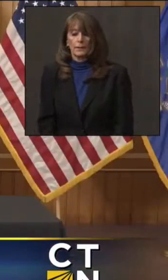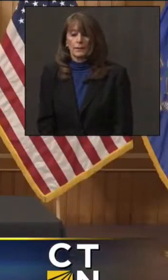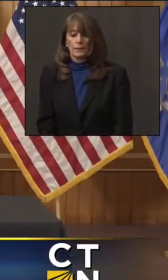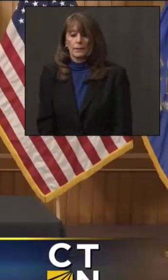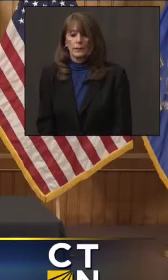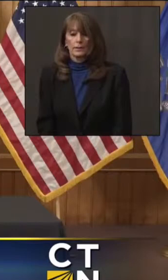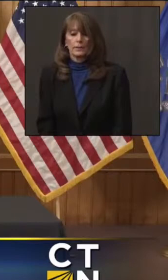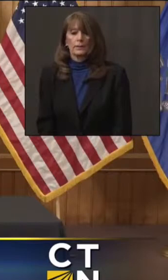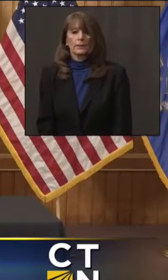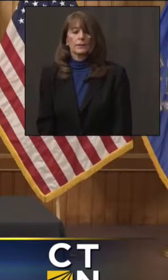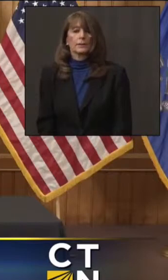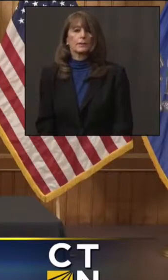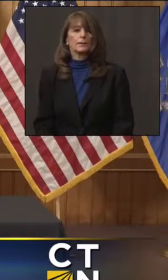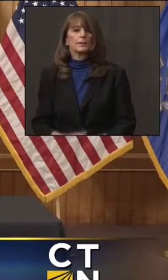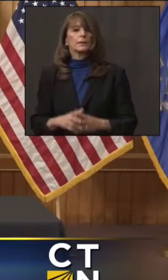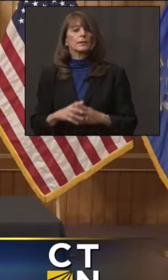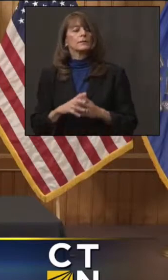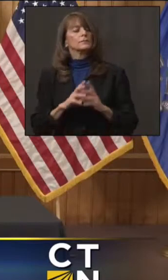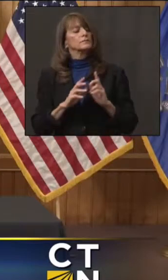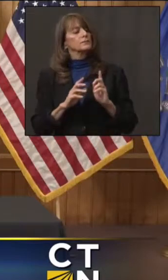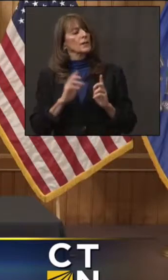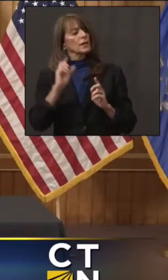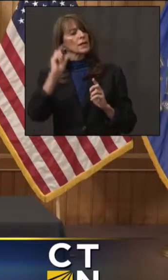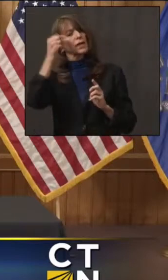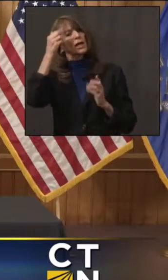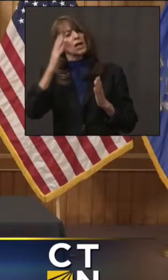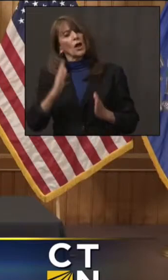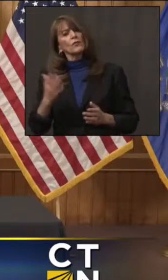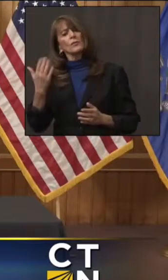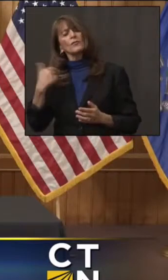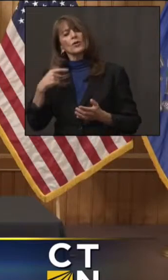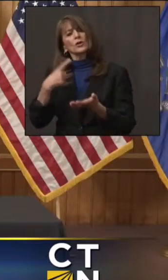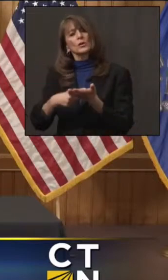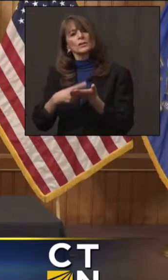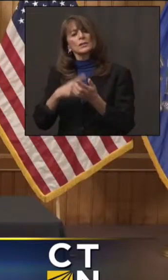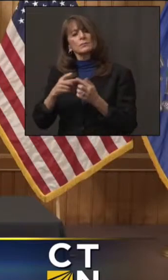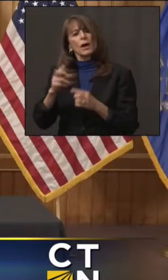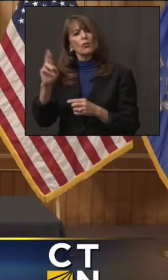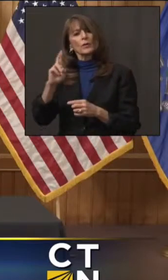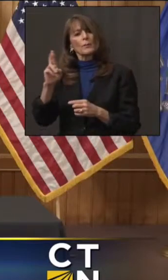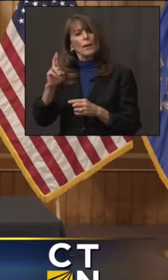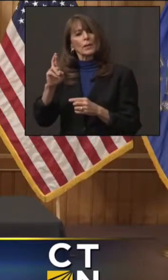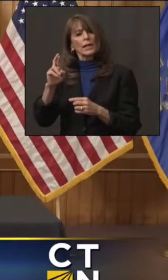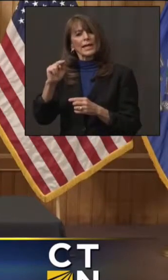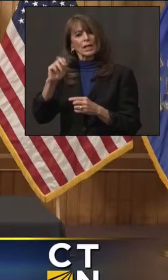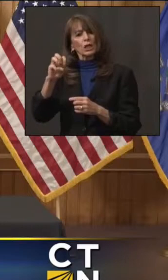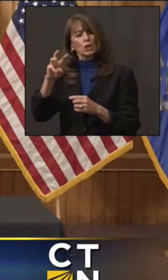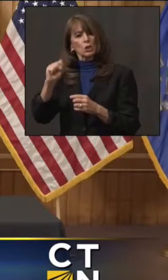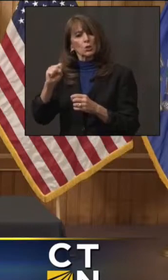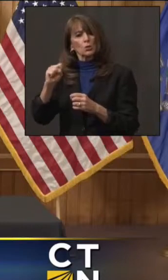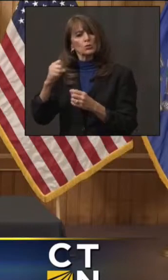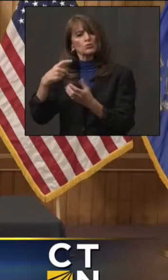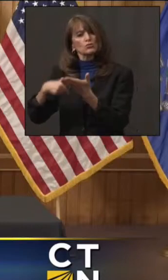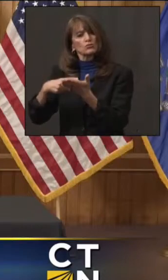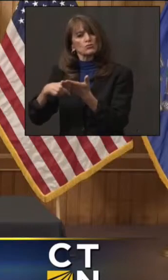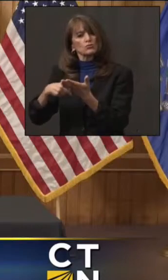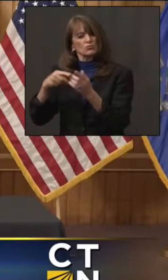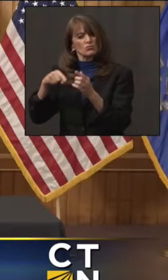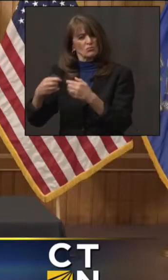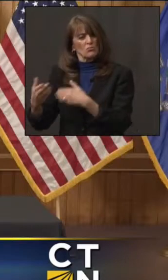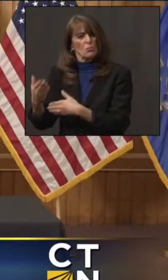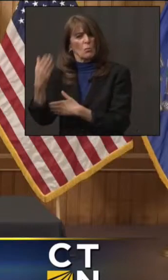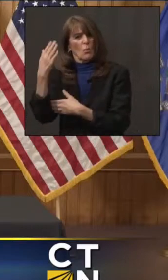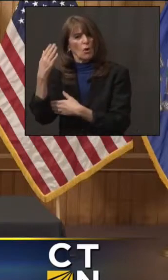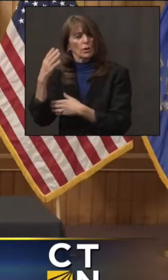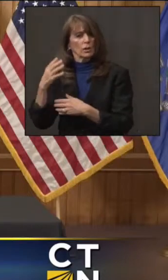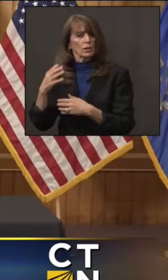Governor, you touched a little bit about the Republican press conference this morning. In addition to what you already talked